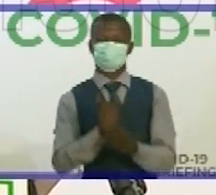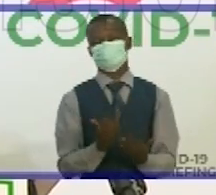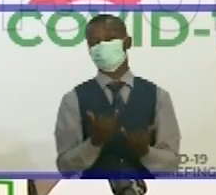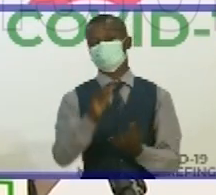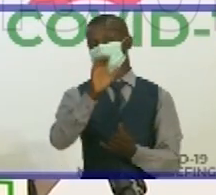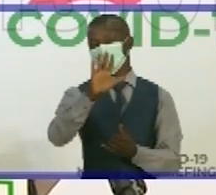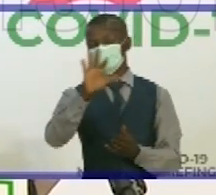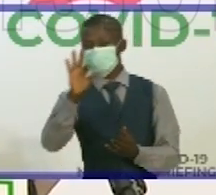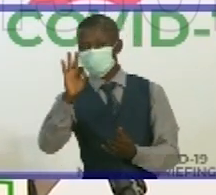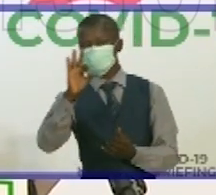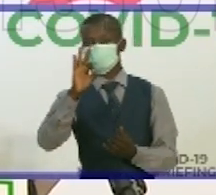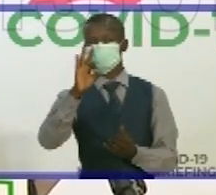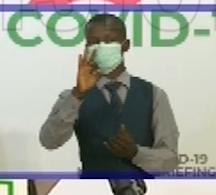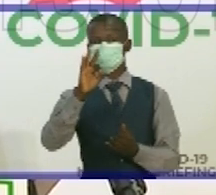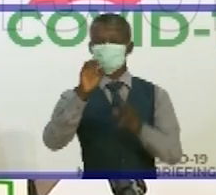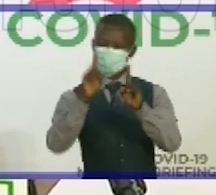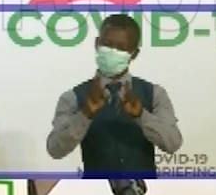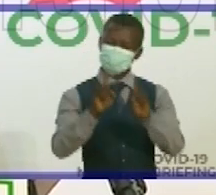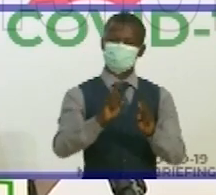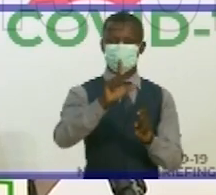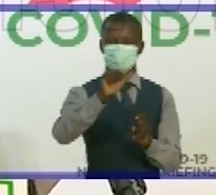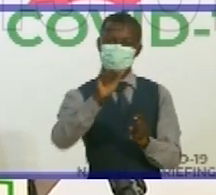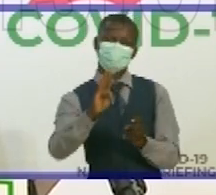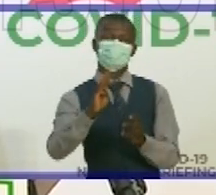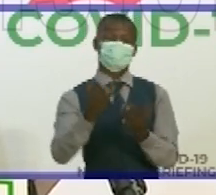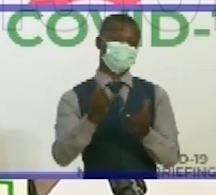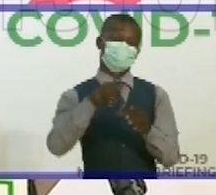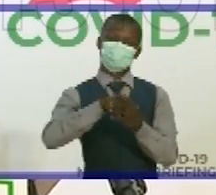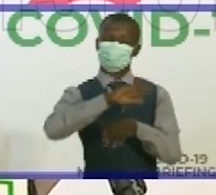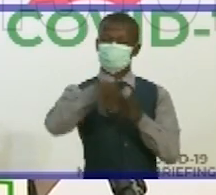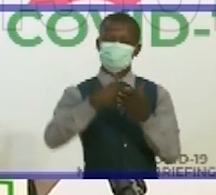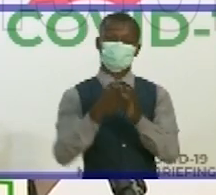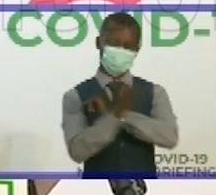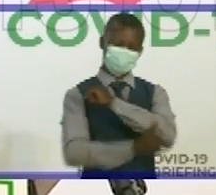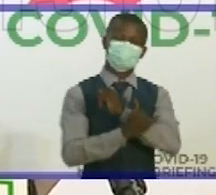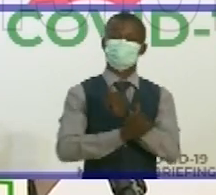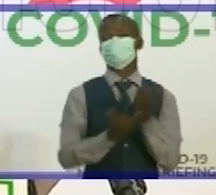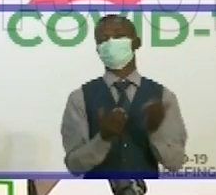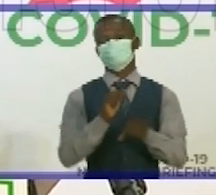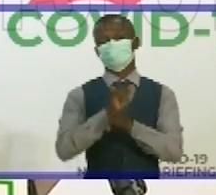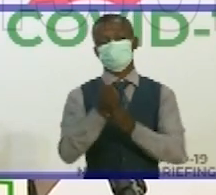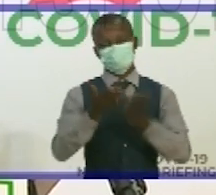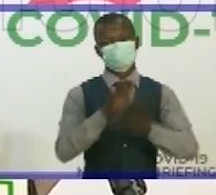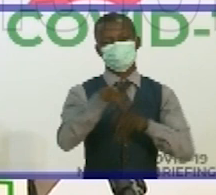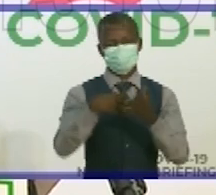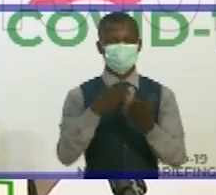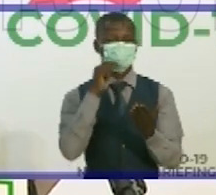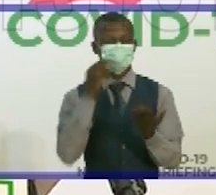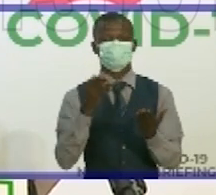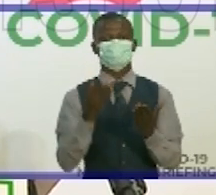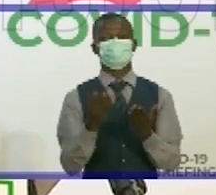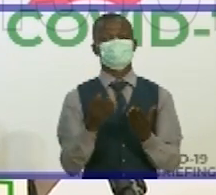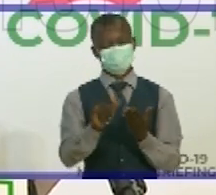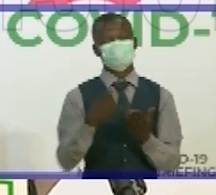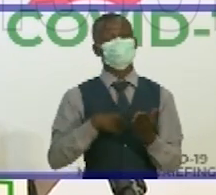labs, 59 testing labs across the country right now serving Nigerians, and we're trying to accelerate this as much